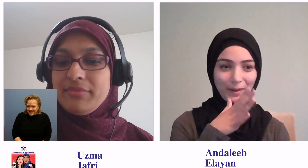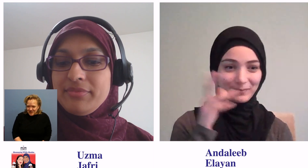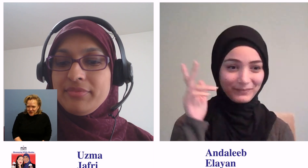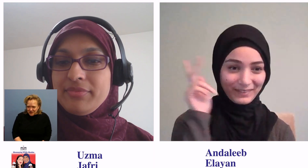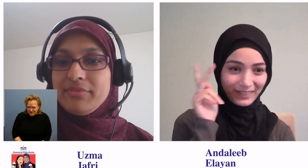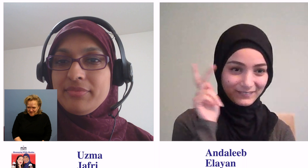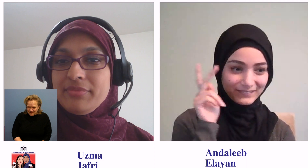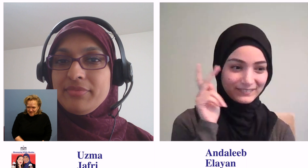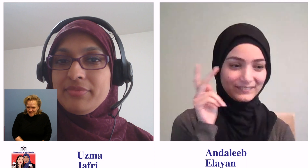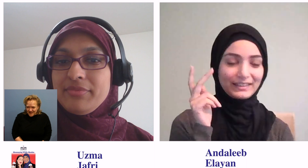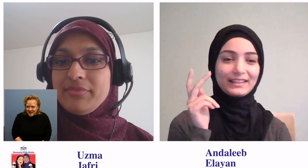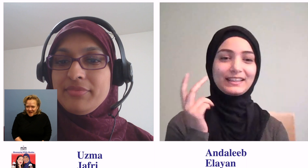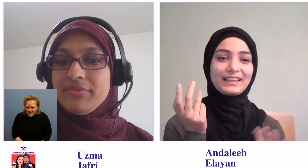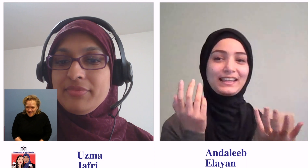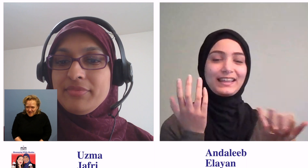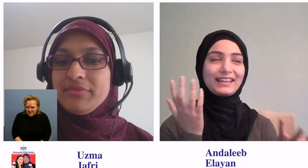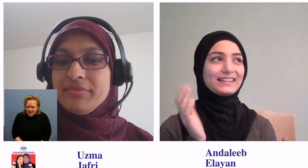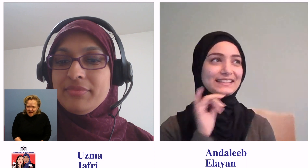Sure.